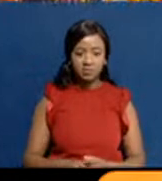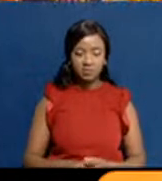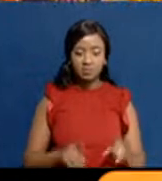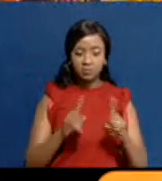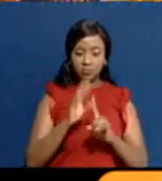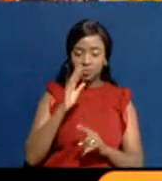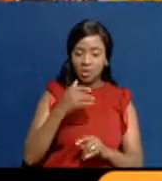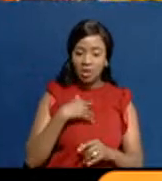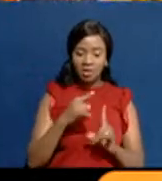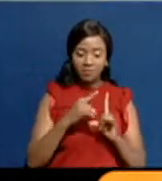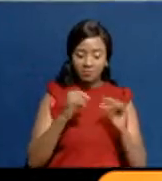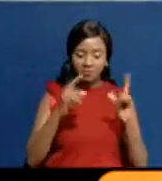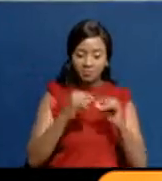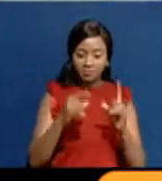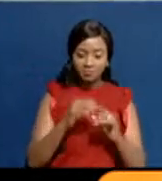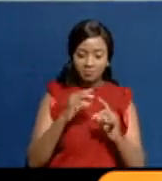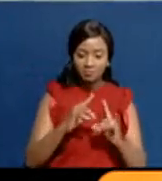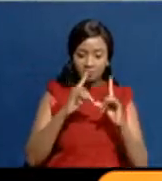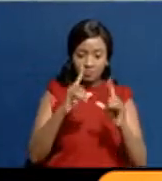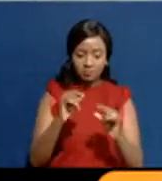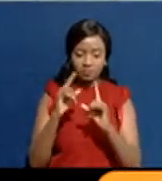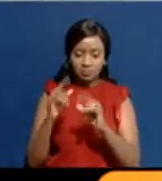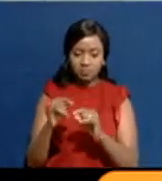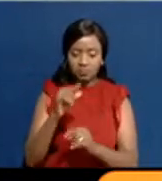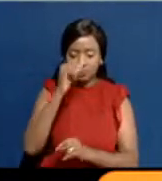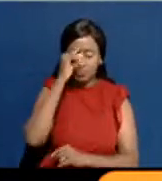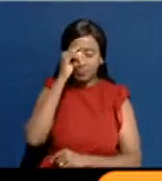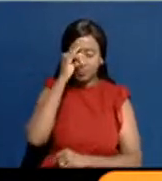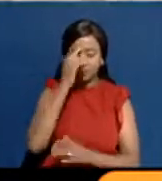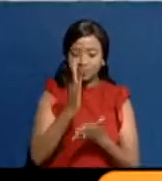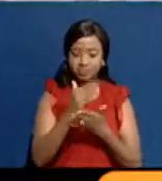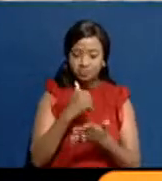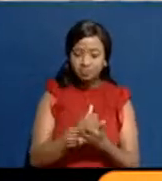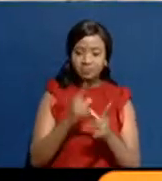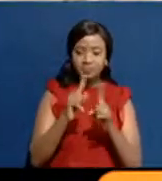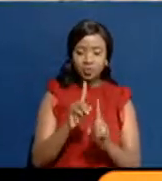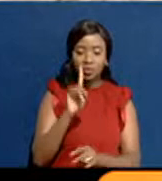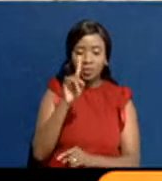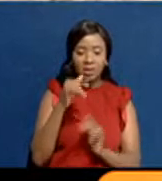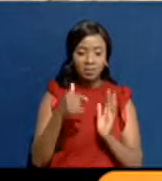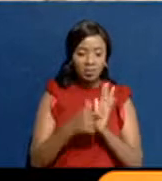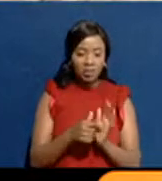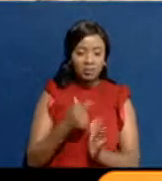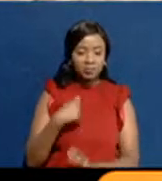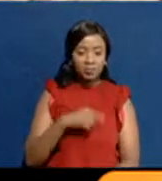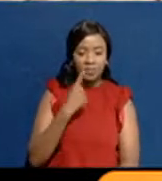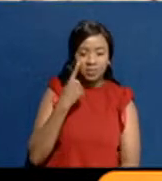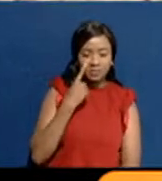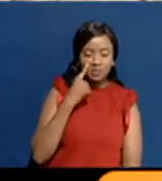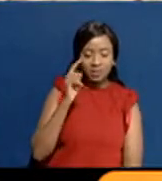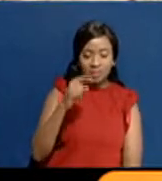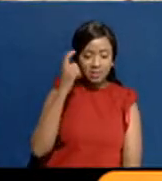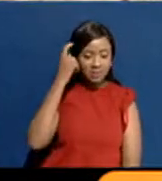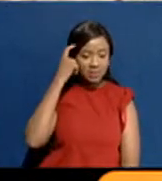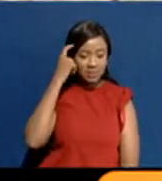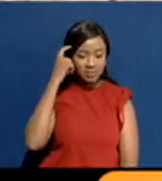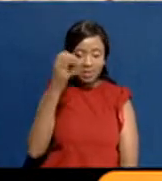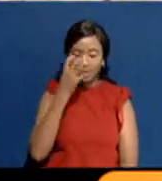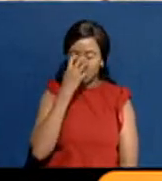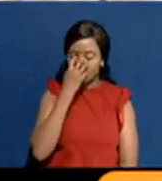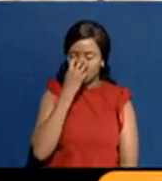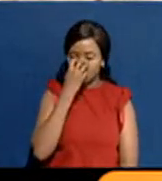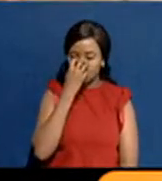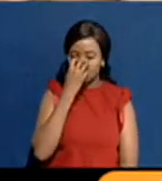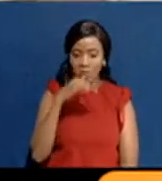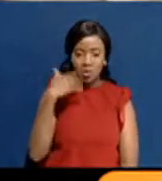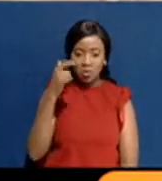message sent right across to government departments. And there's one thing that should definitely be in the mind of the president. Government